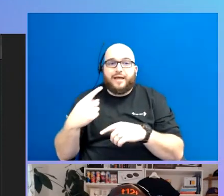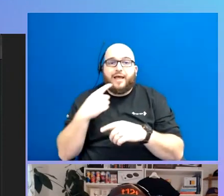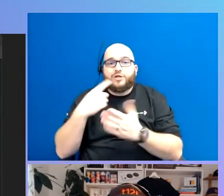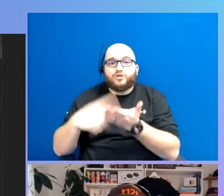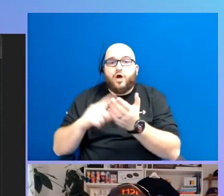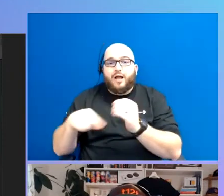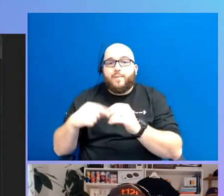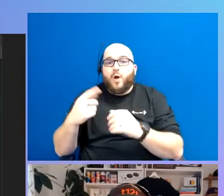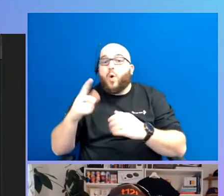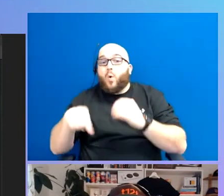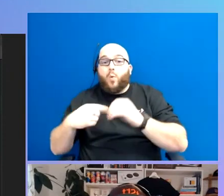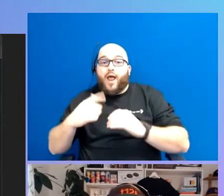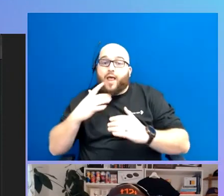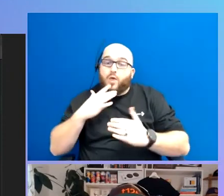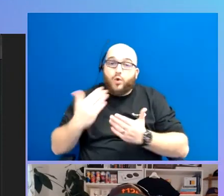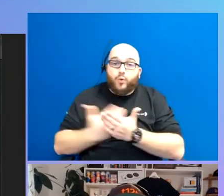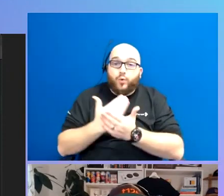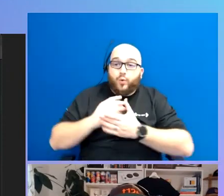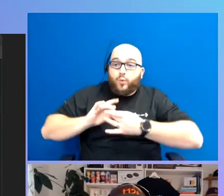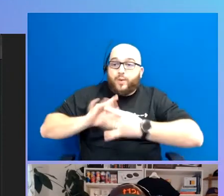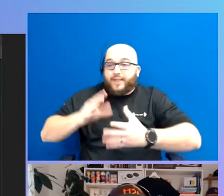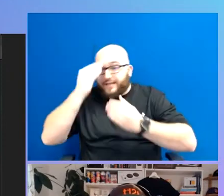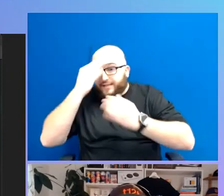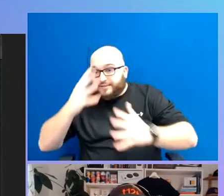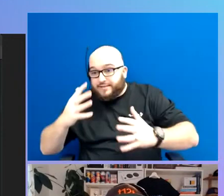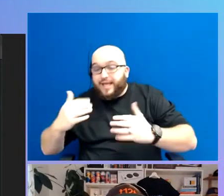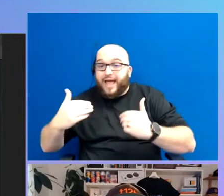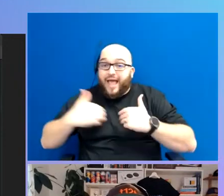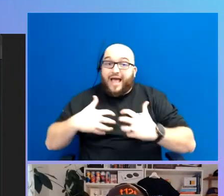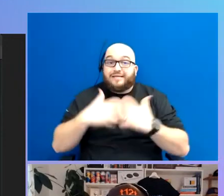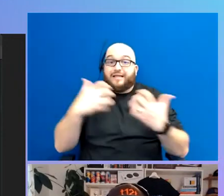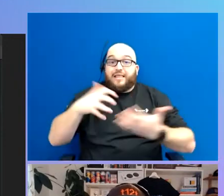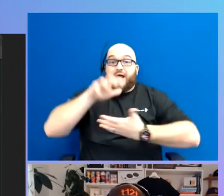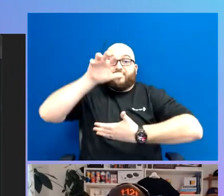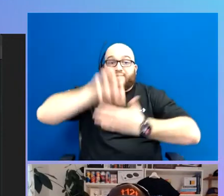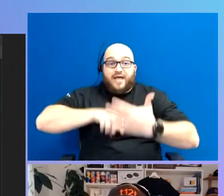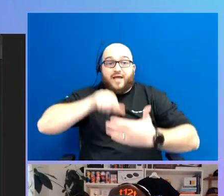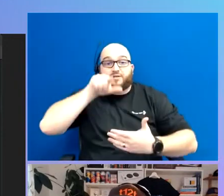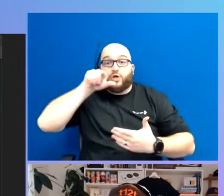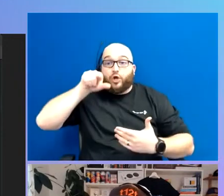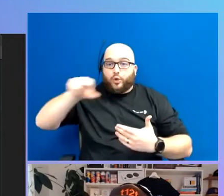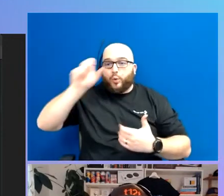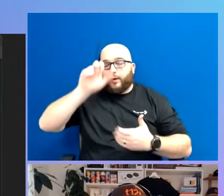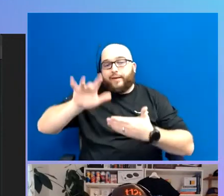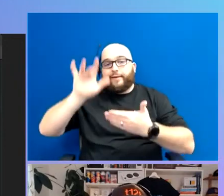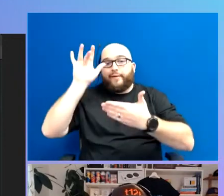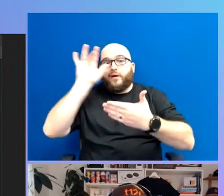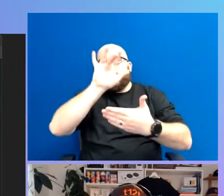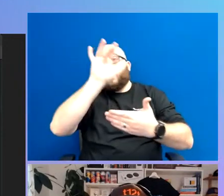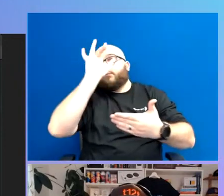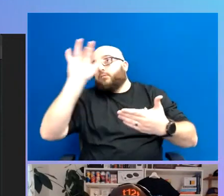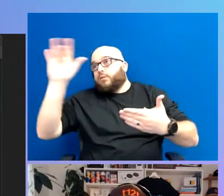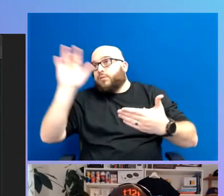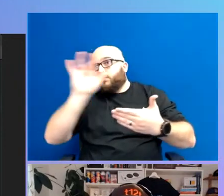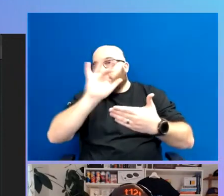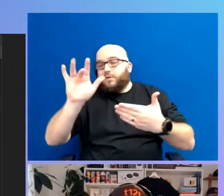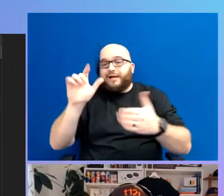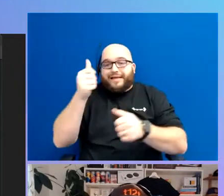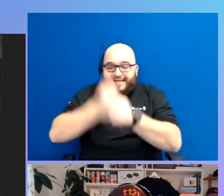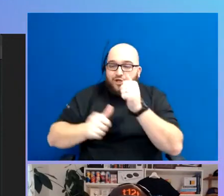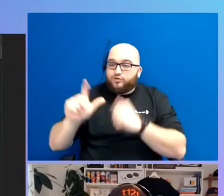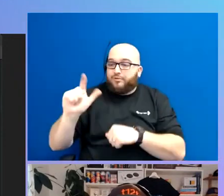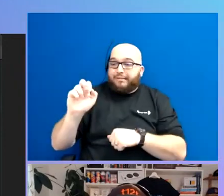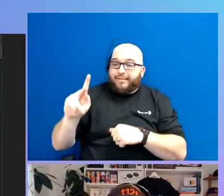and well, they have a lot of text, and you can go through the links, which are clearly displayed. So you could